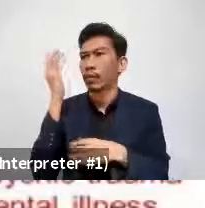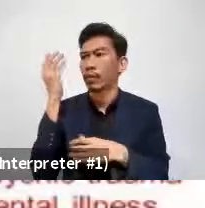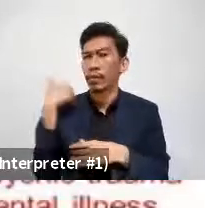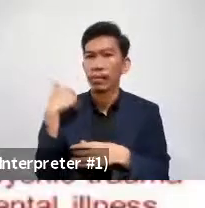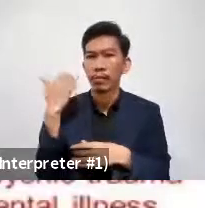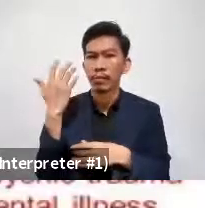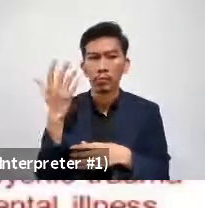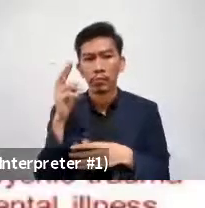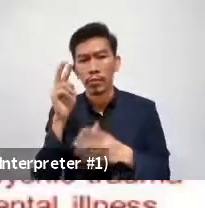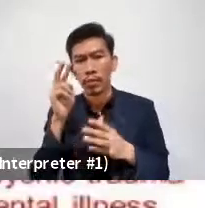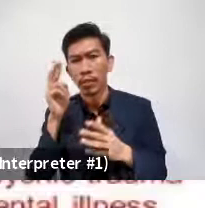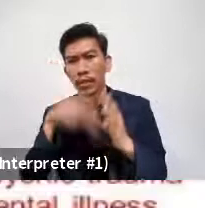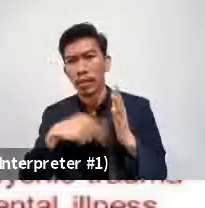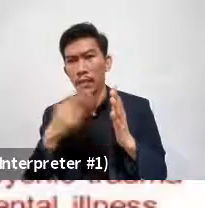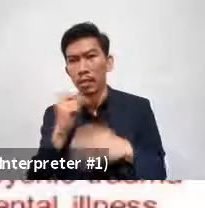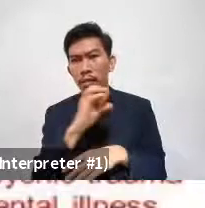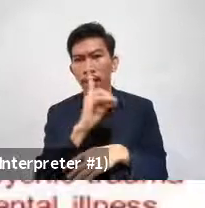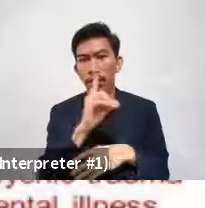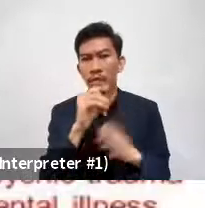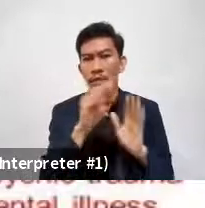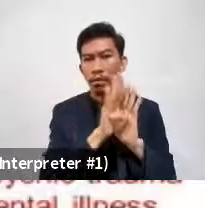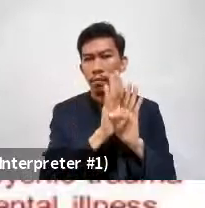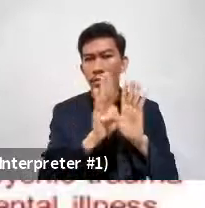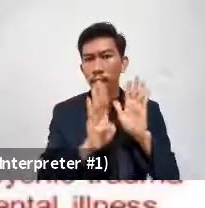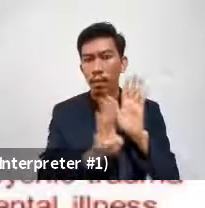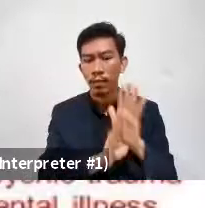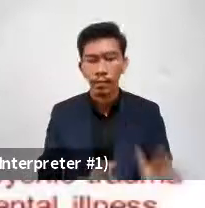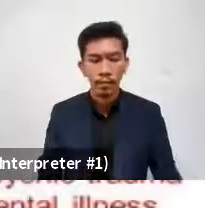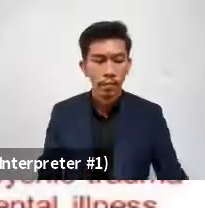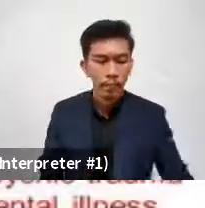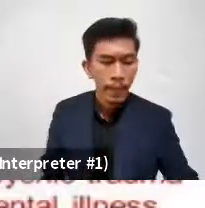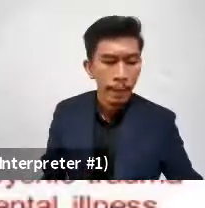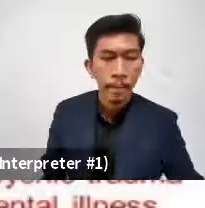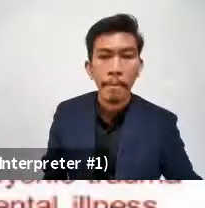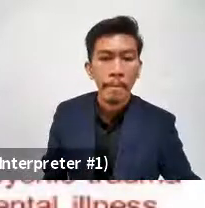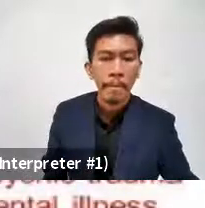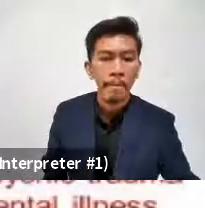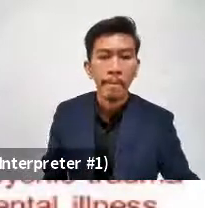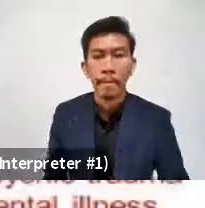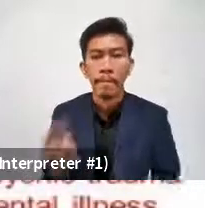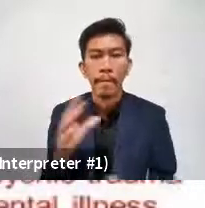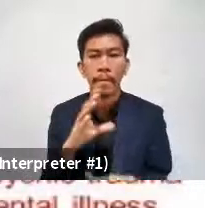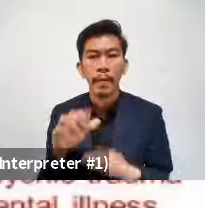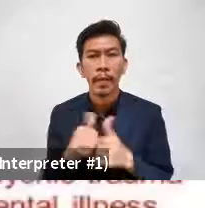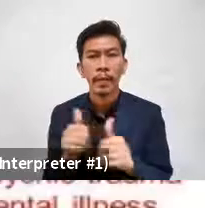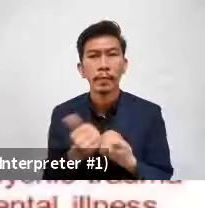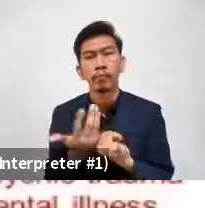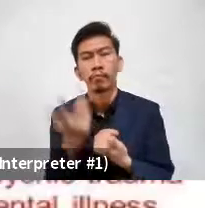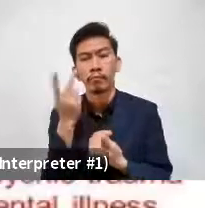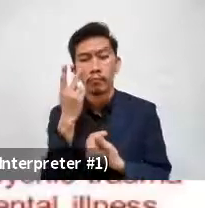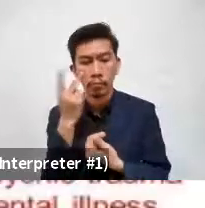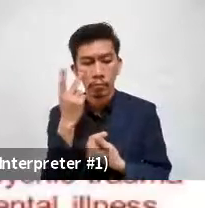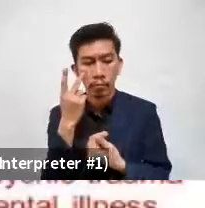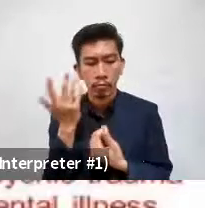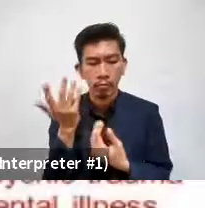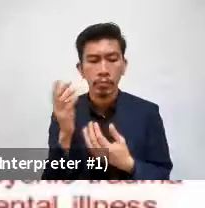bill. I don't know why, but it should, in order to be forward-looking, they should include the following, the remaining waves,